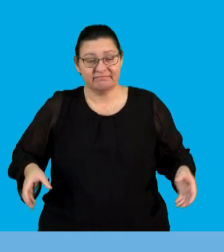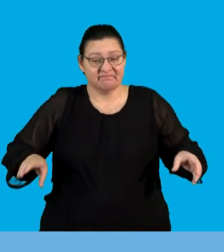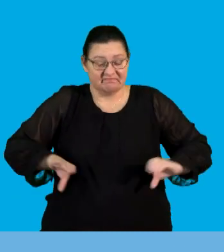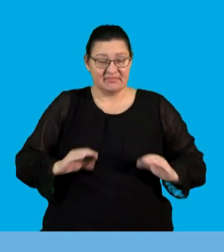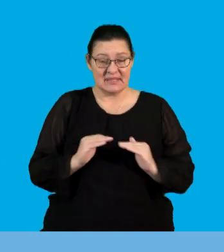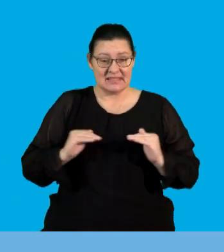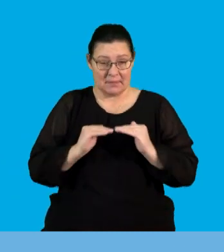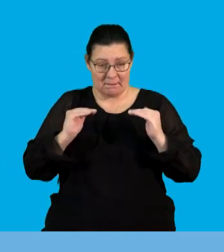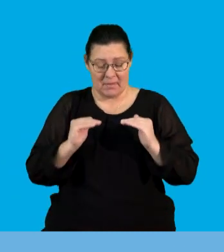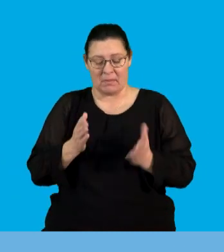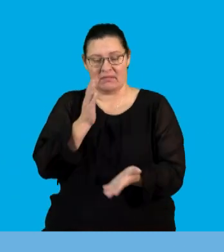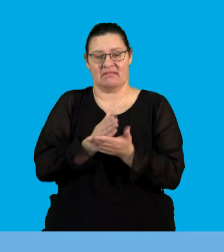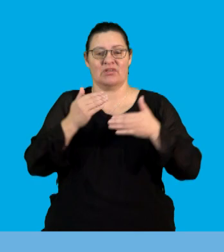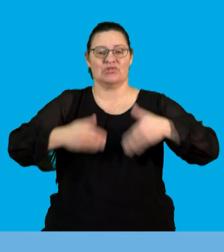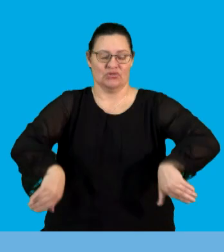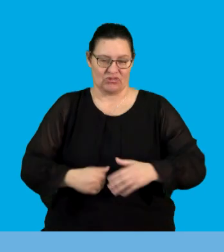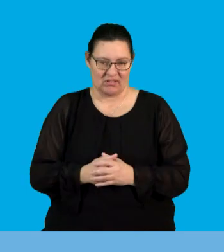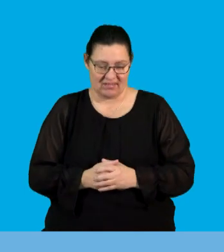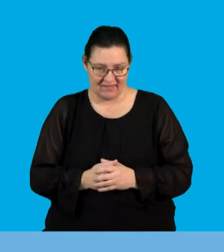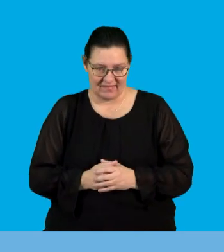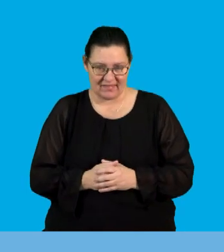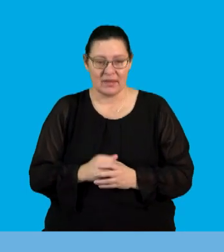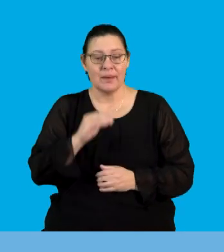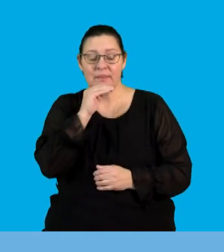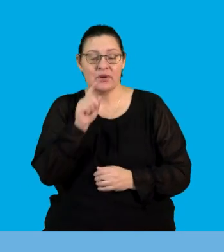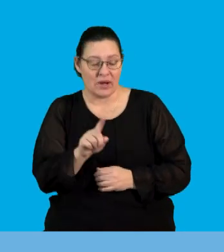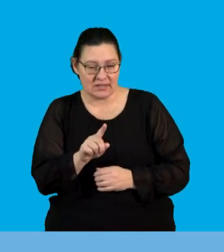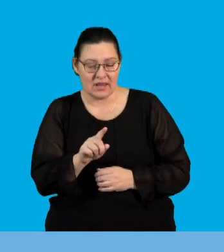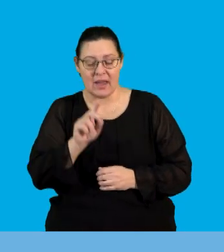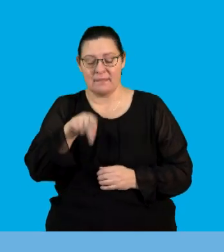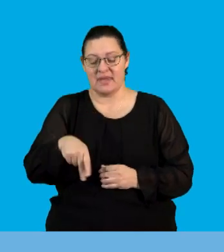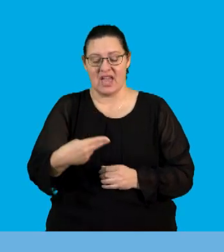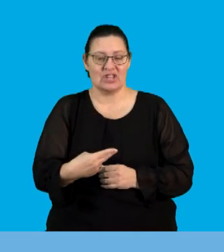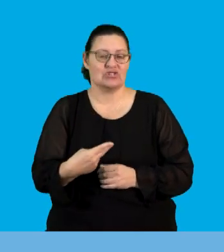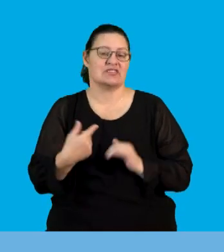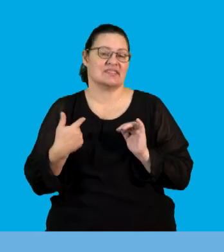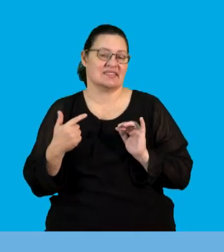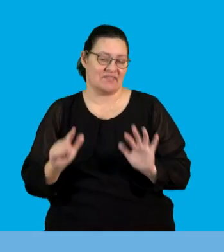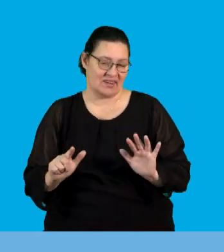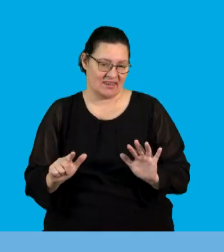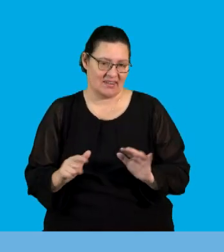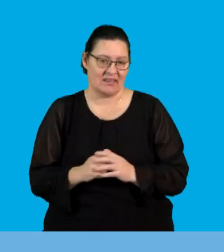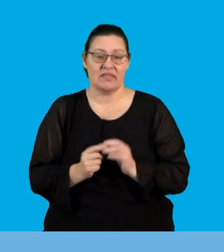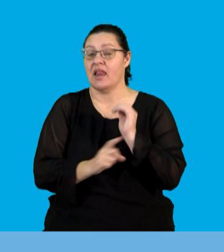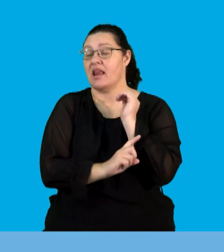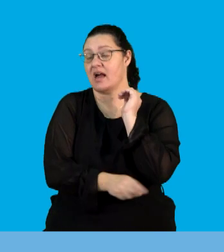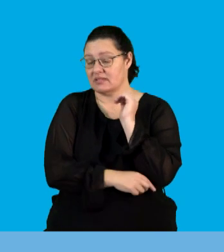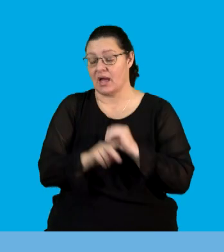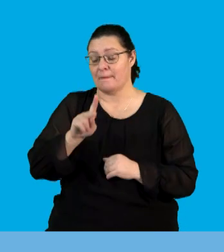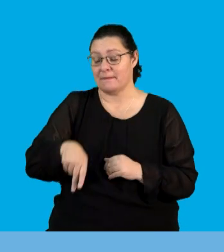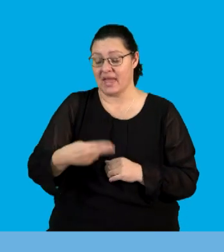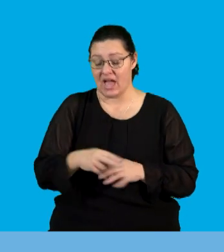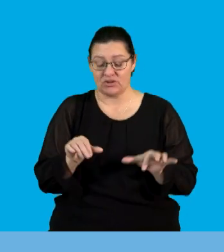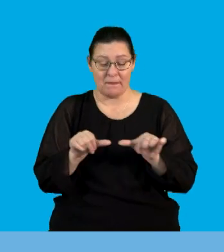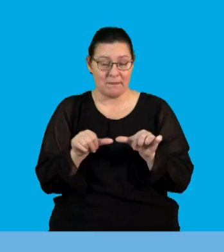the base, the product will be a neutral substance. And if it's neutral, it means it has a pH of 7. Then